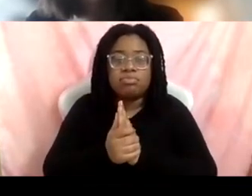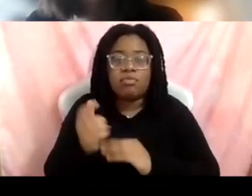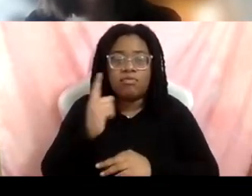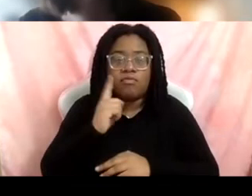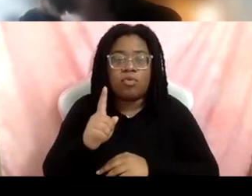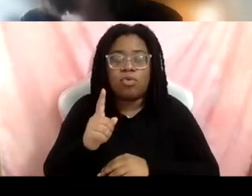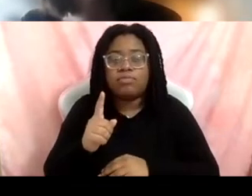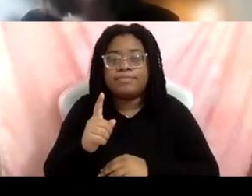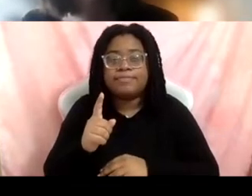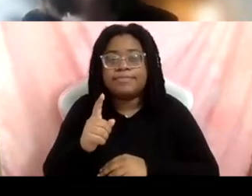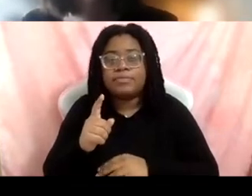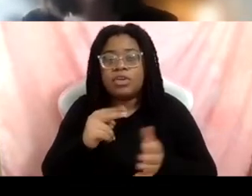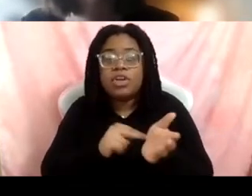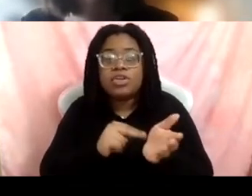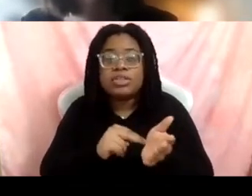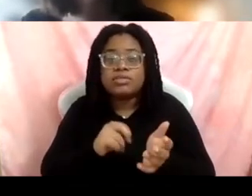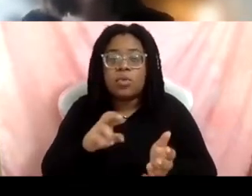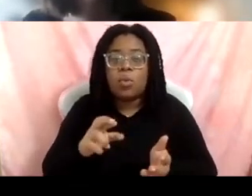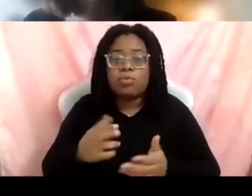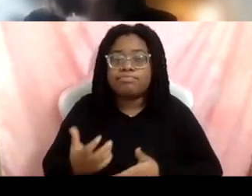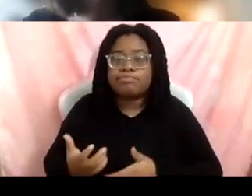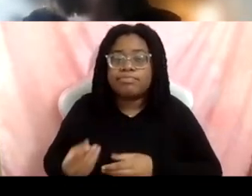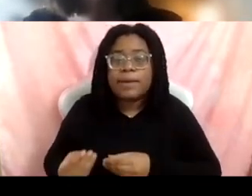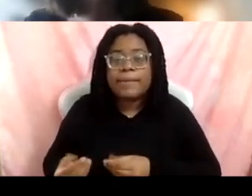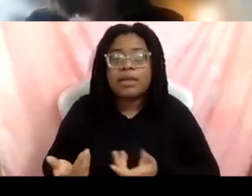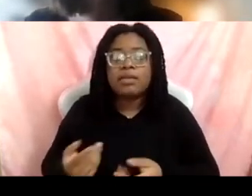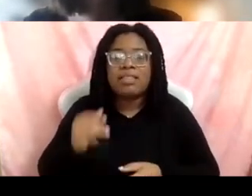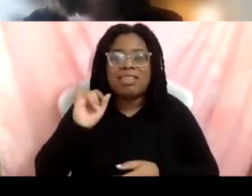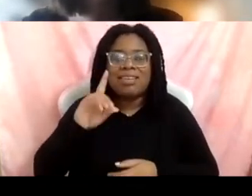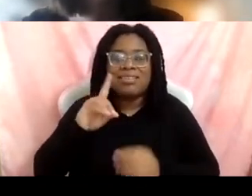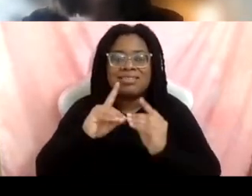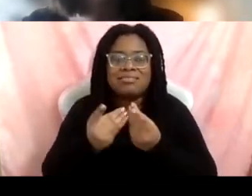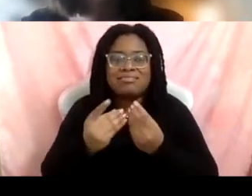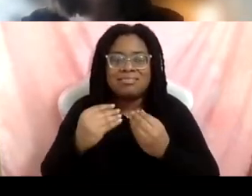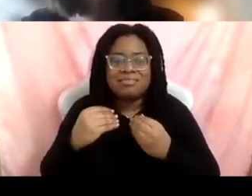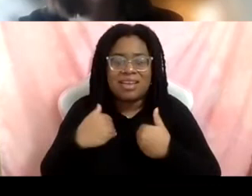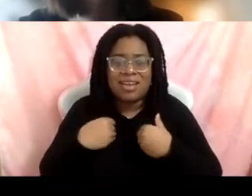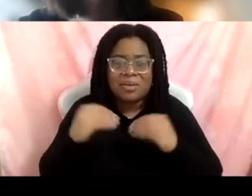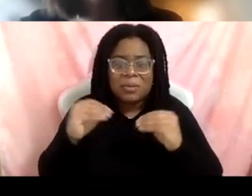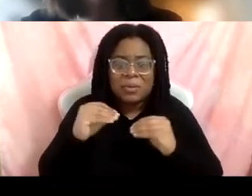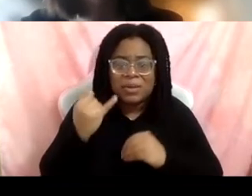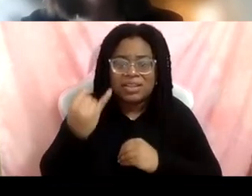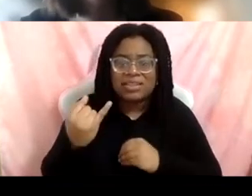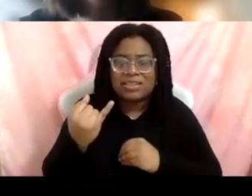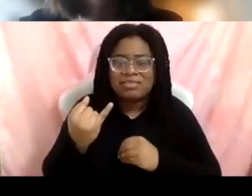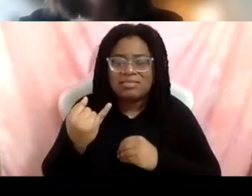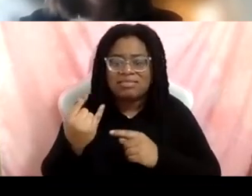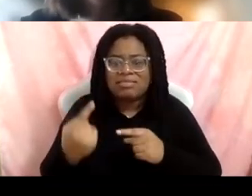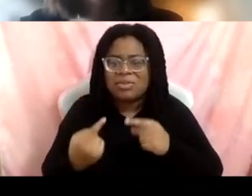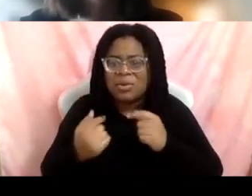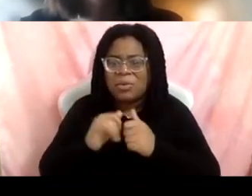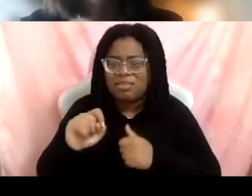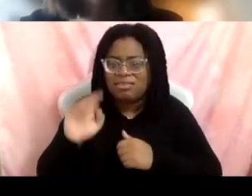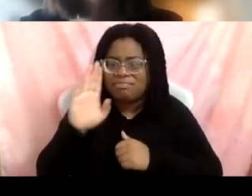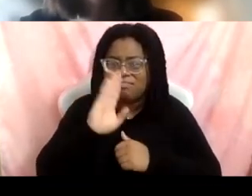nursing or, pumping. The department had no idea how to deal with it. It's like they had never been approached with it